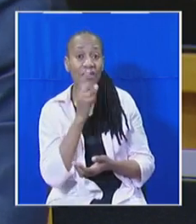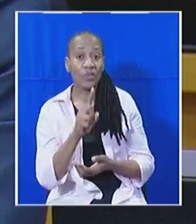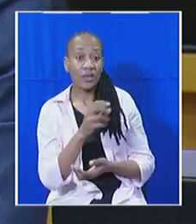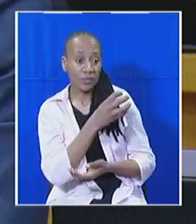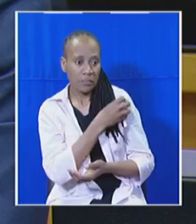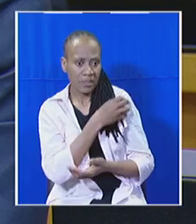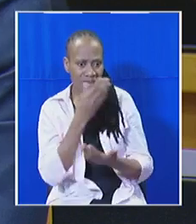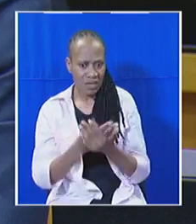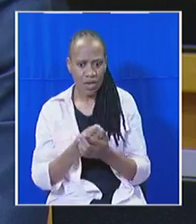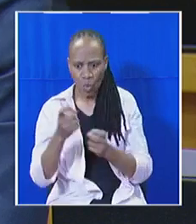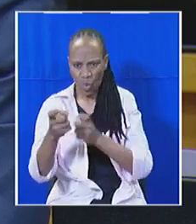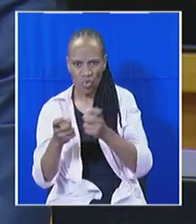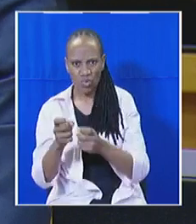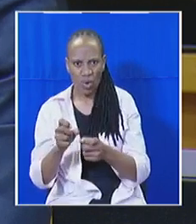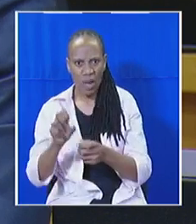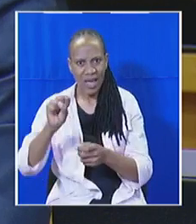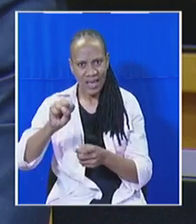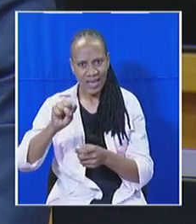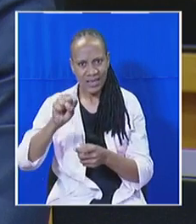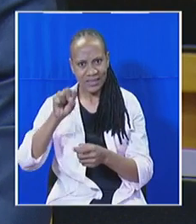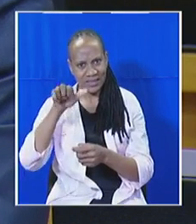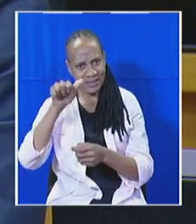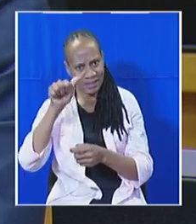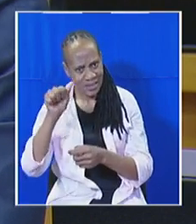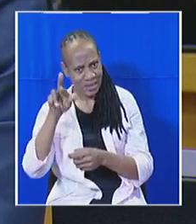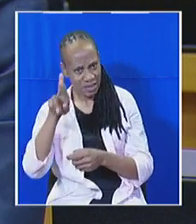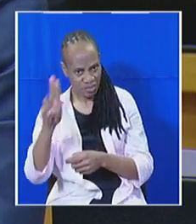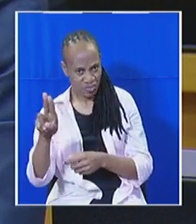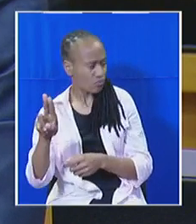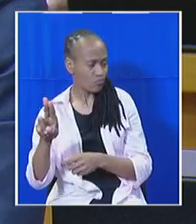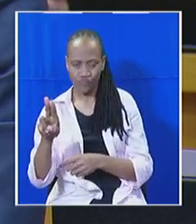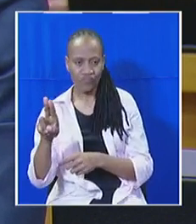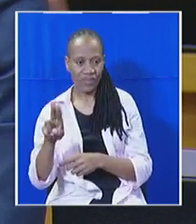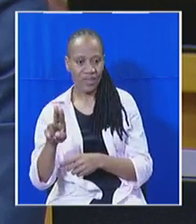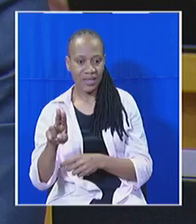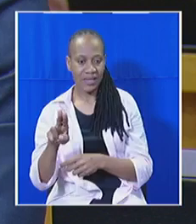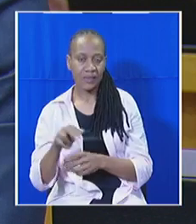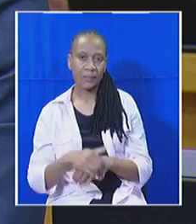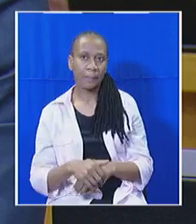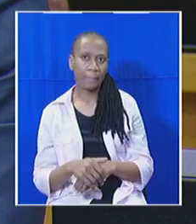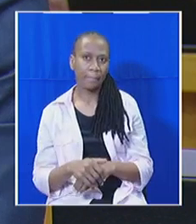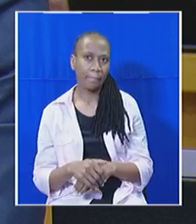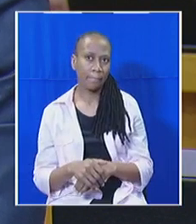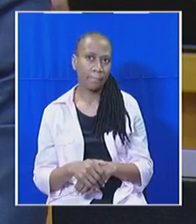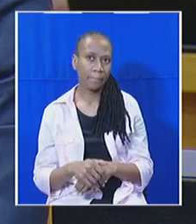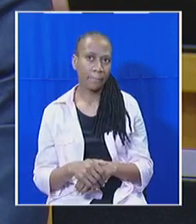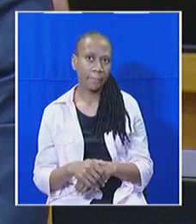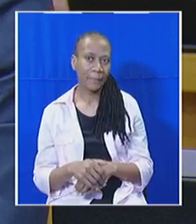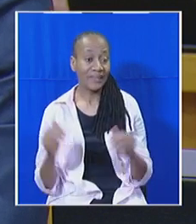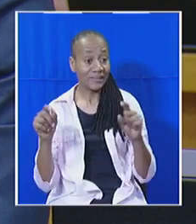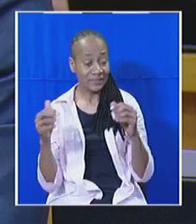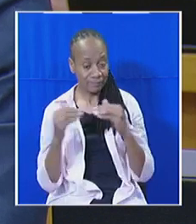African Rugby Union. That will be equated to interference. And that will